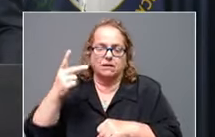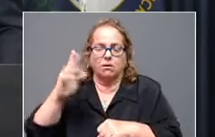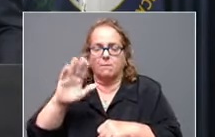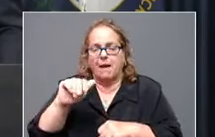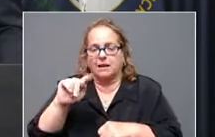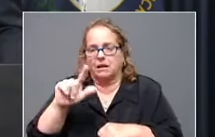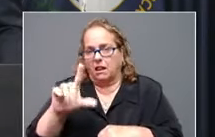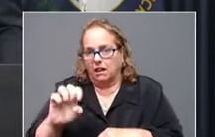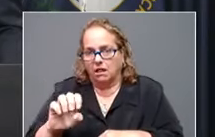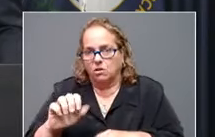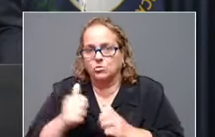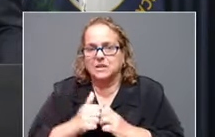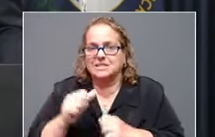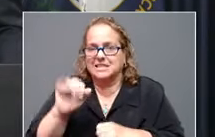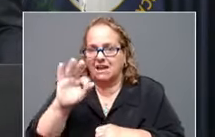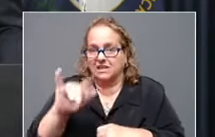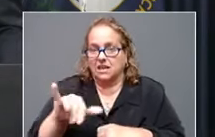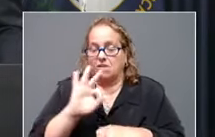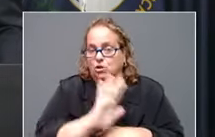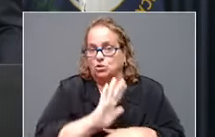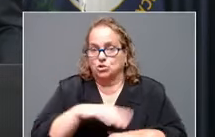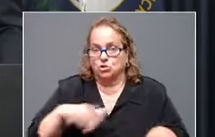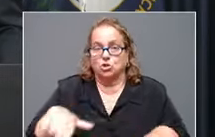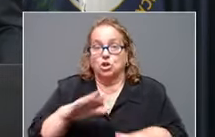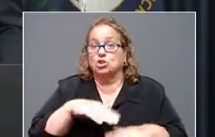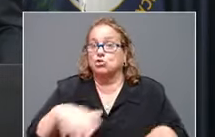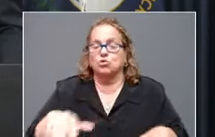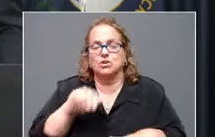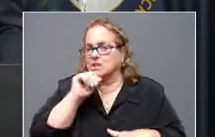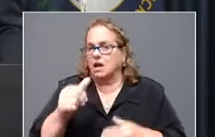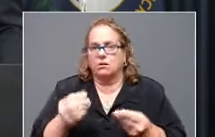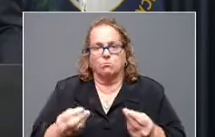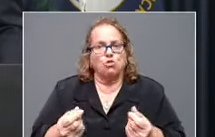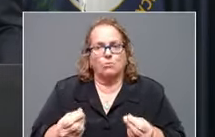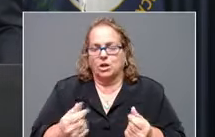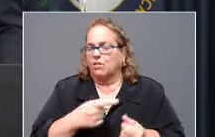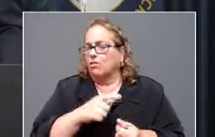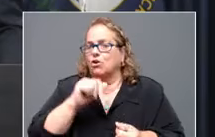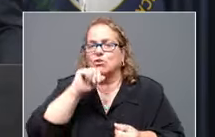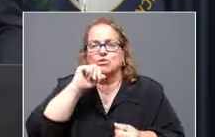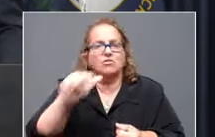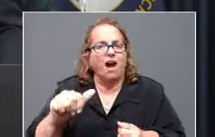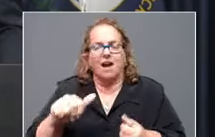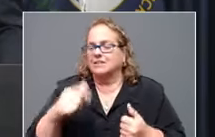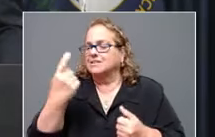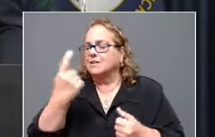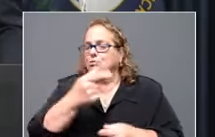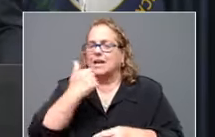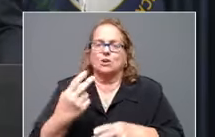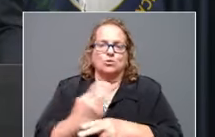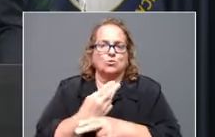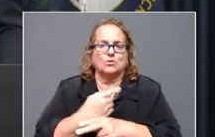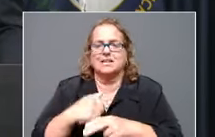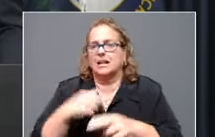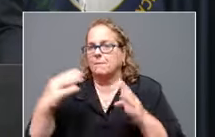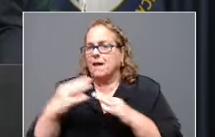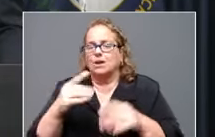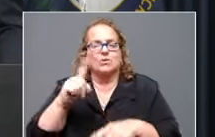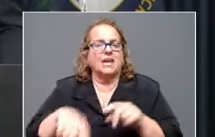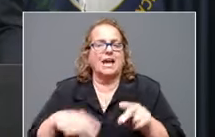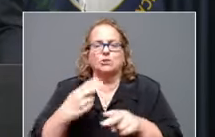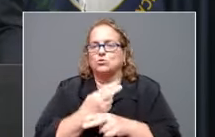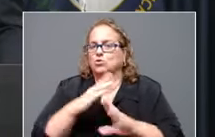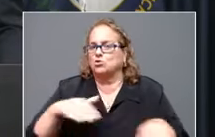the safety of their children. Our children are not property. They are not chattel. They are not means for us to fight an argument. They are